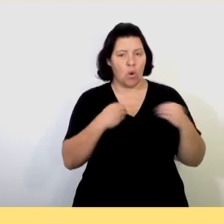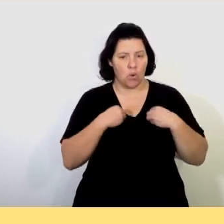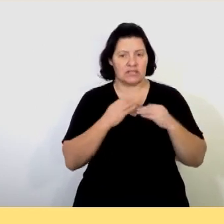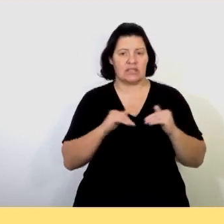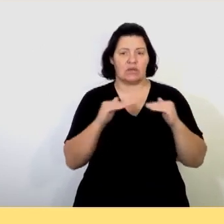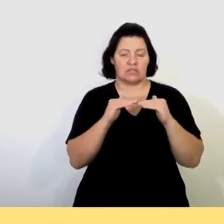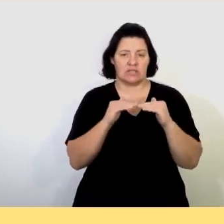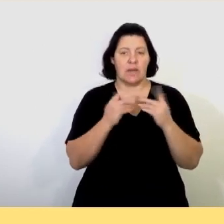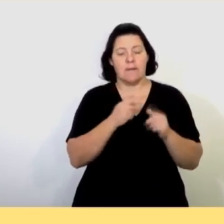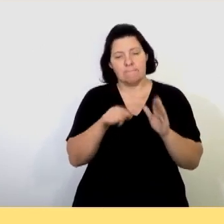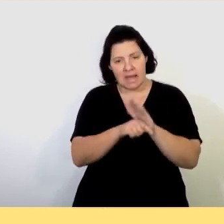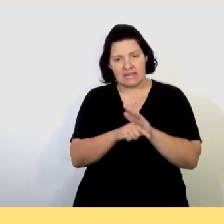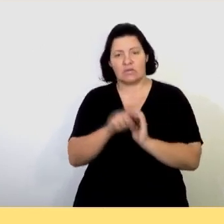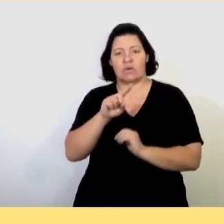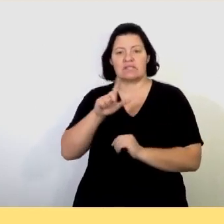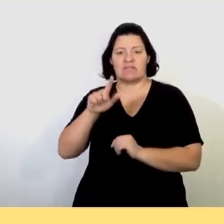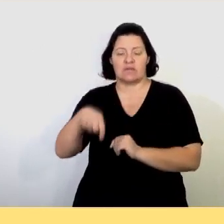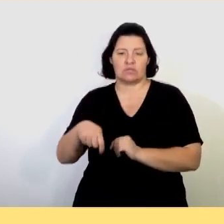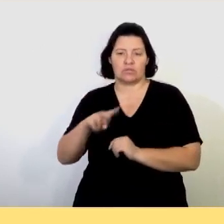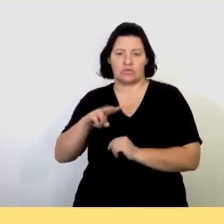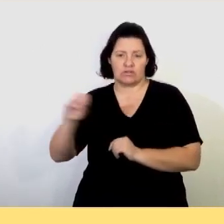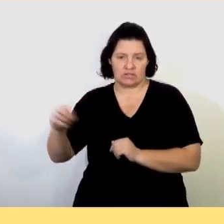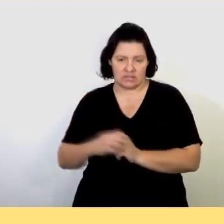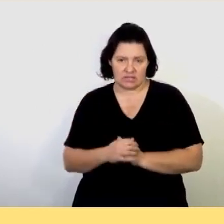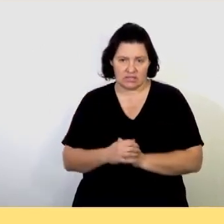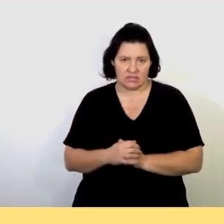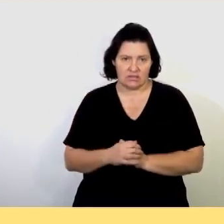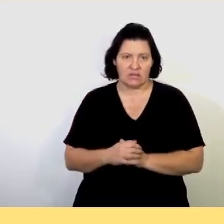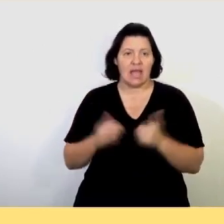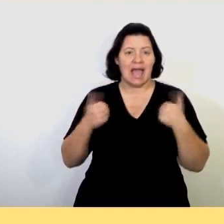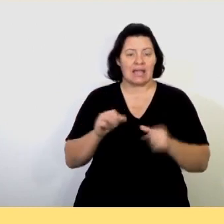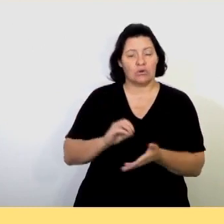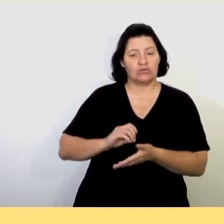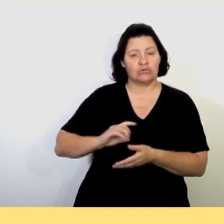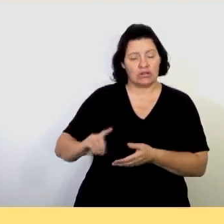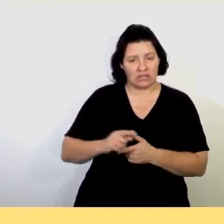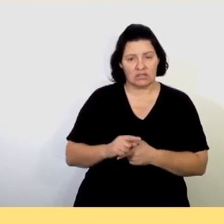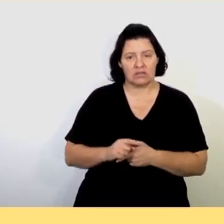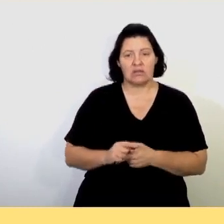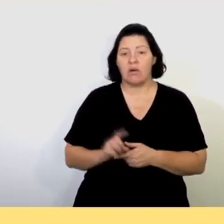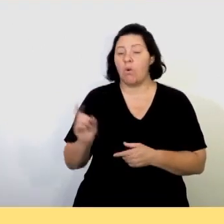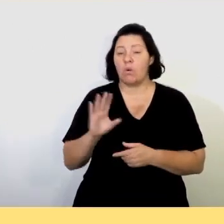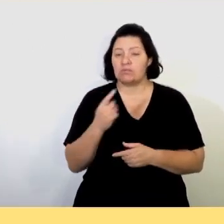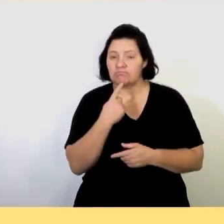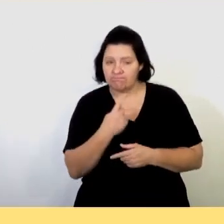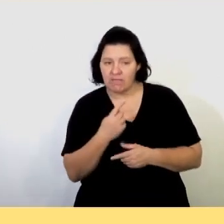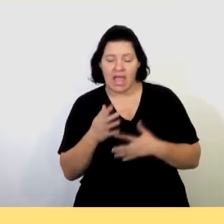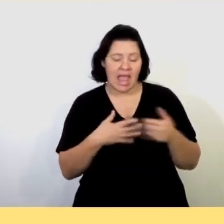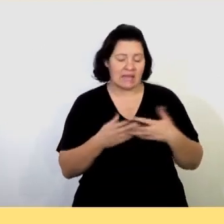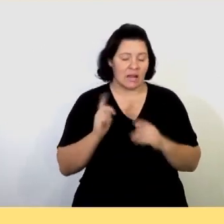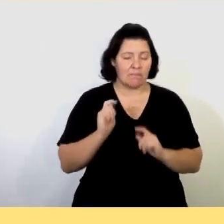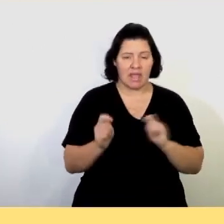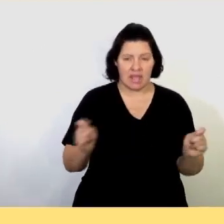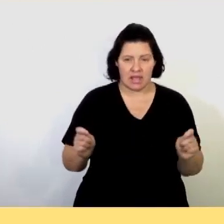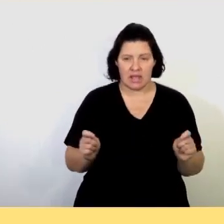decreases owner's equity minus 17,200. And then account credited, once we are